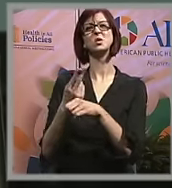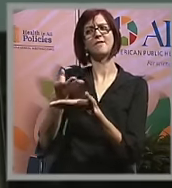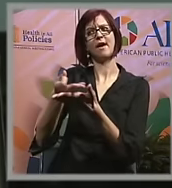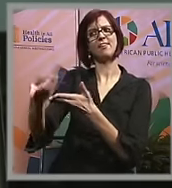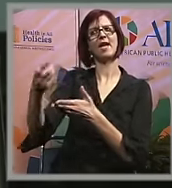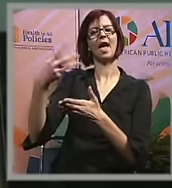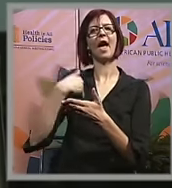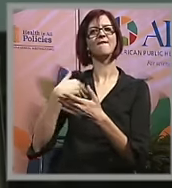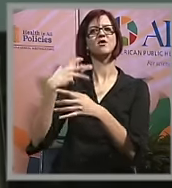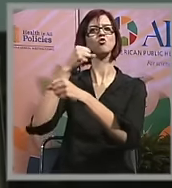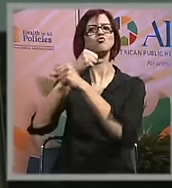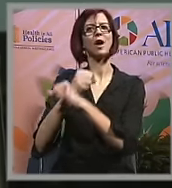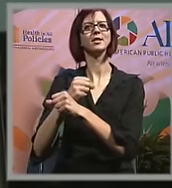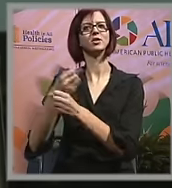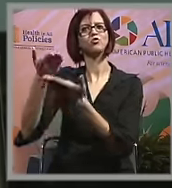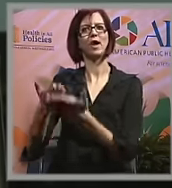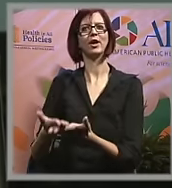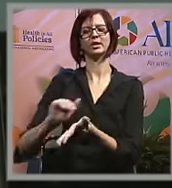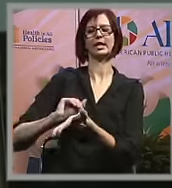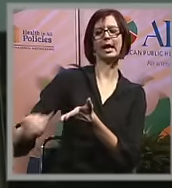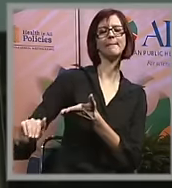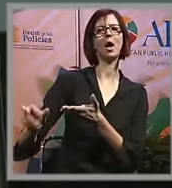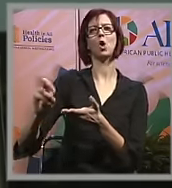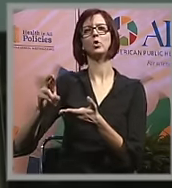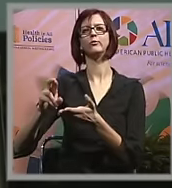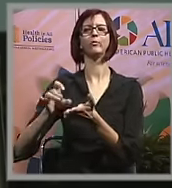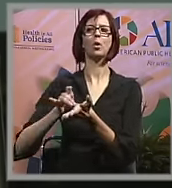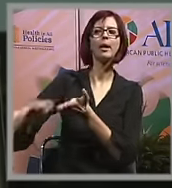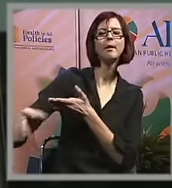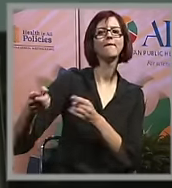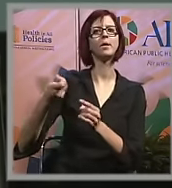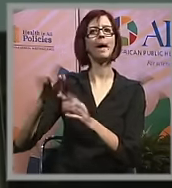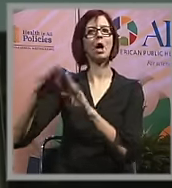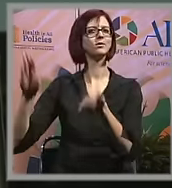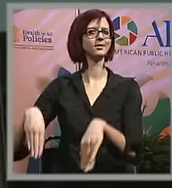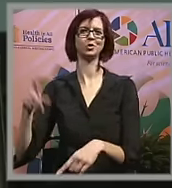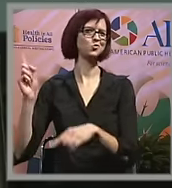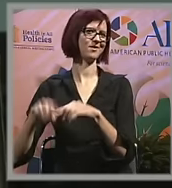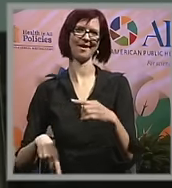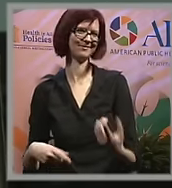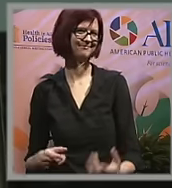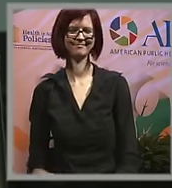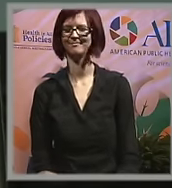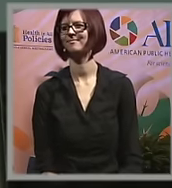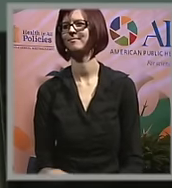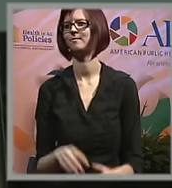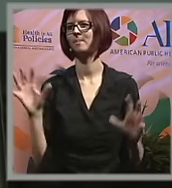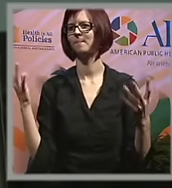record to X them out of housing or kick them out of housing if they're already in.